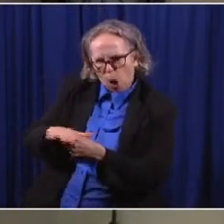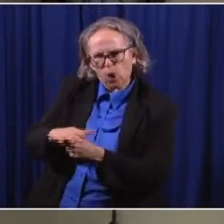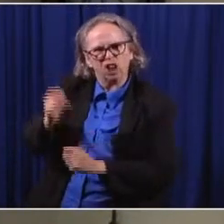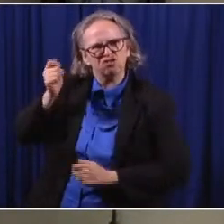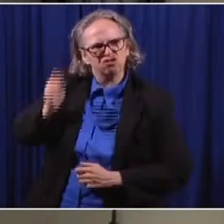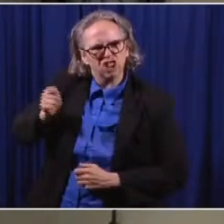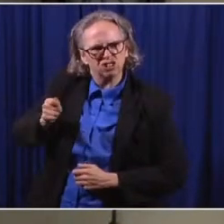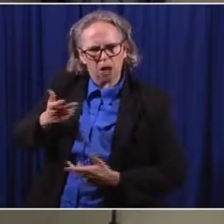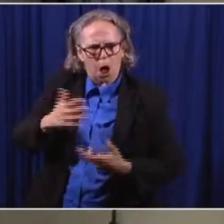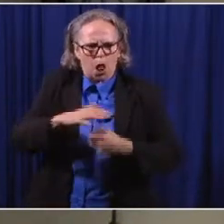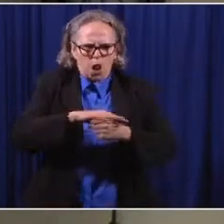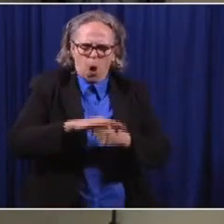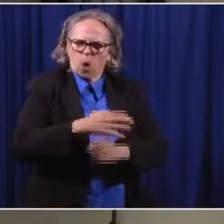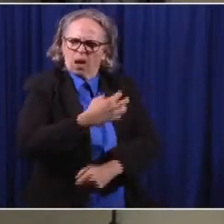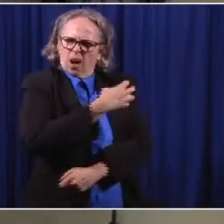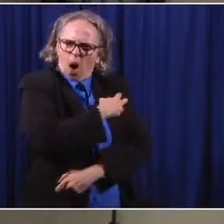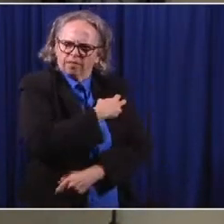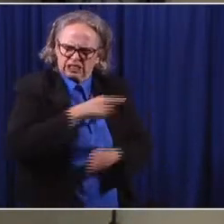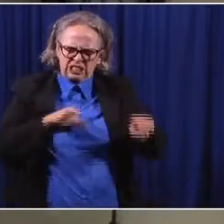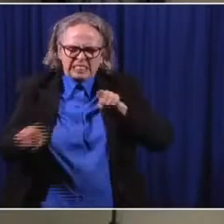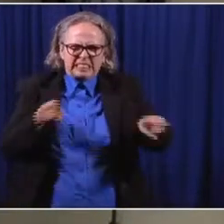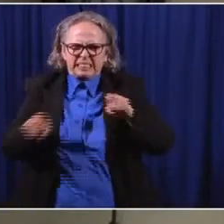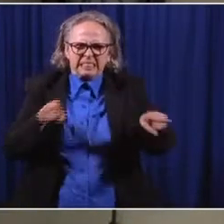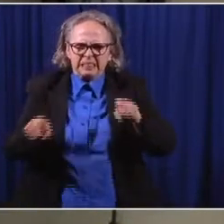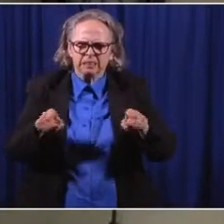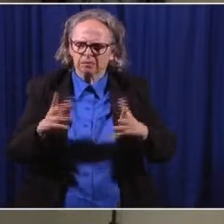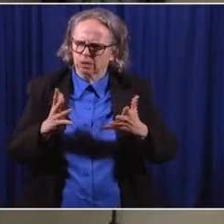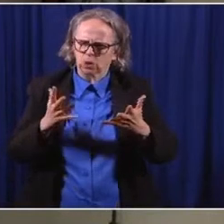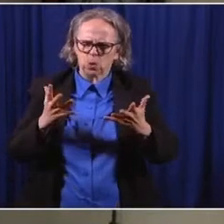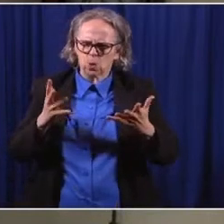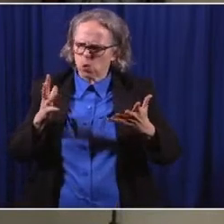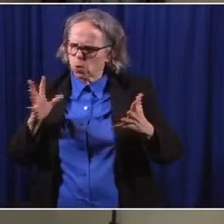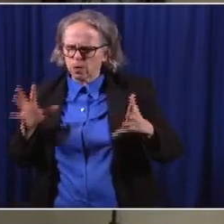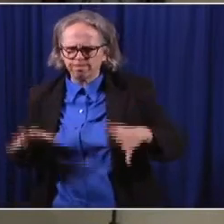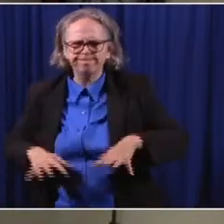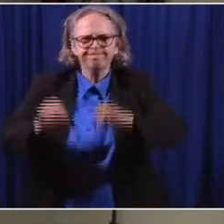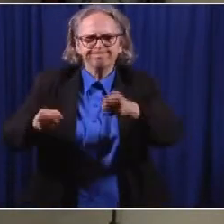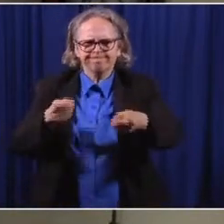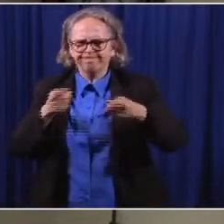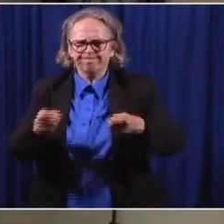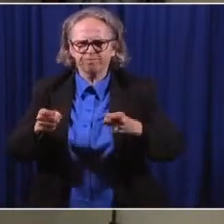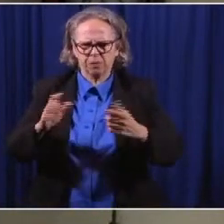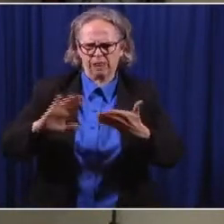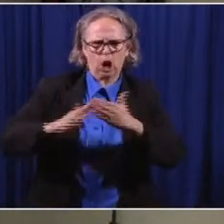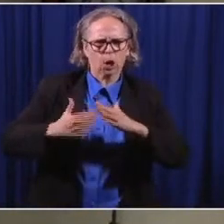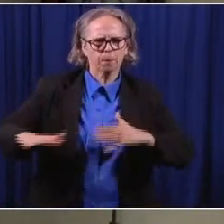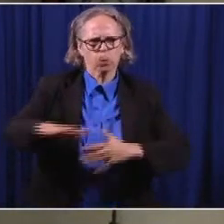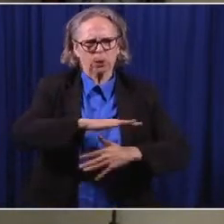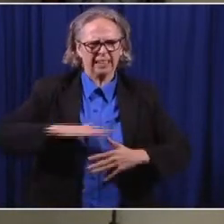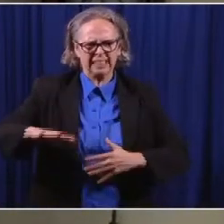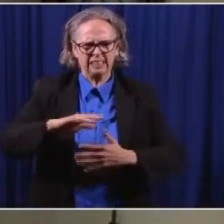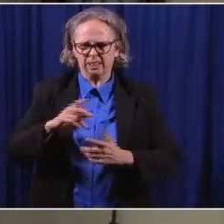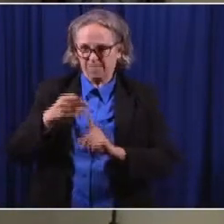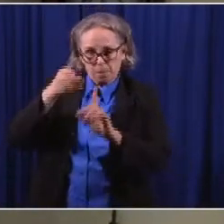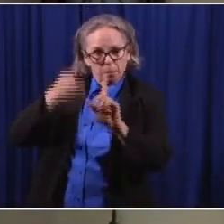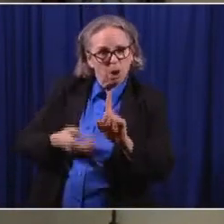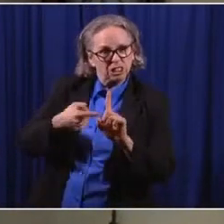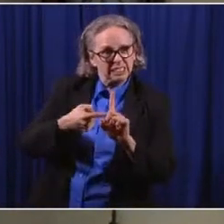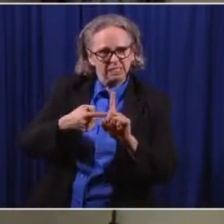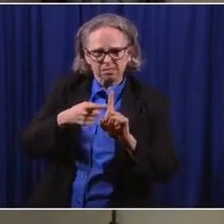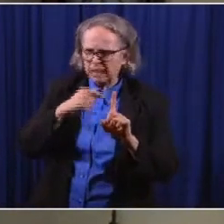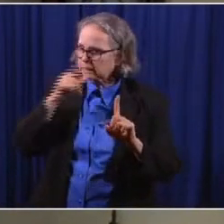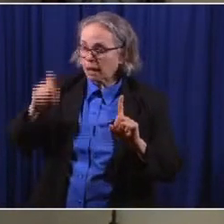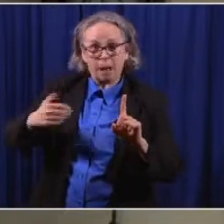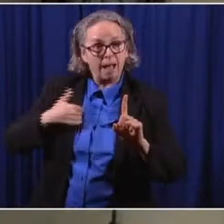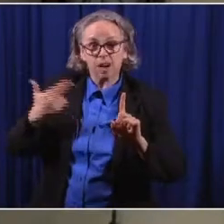book at the guy if he is in the community and he's got a gun and he's not supposed to have a gun. What